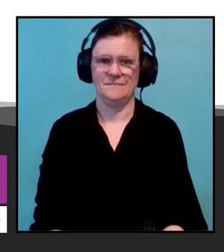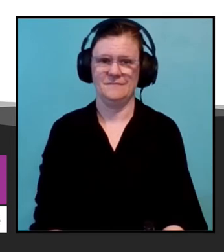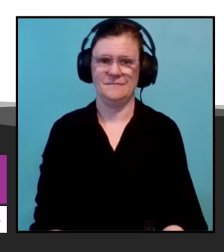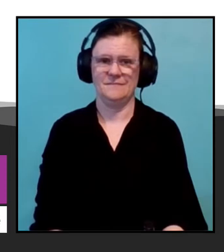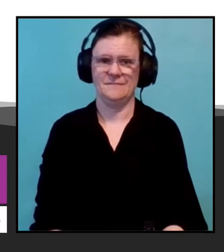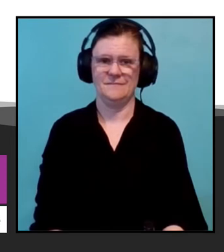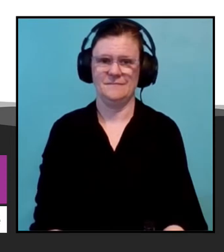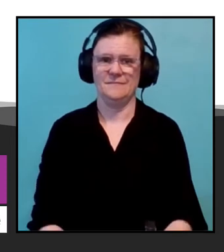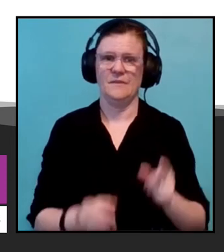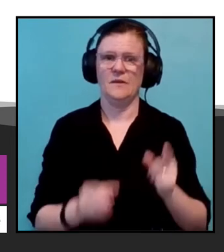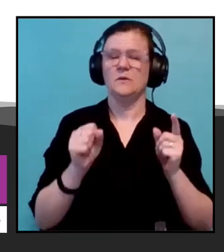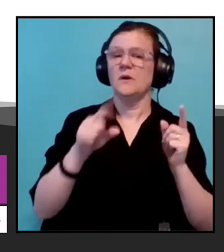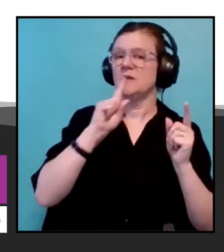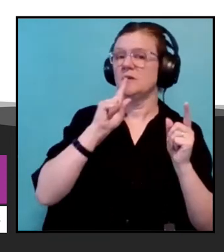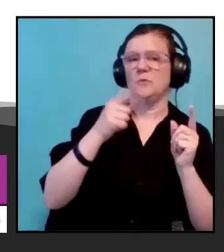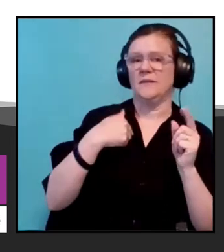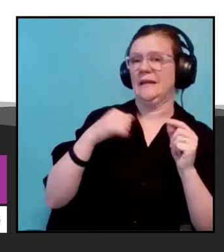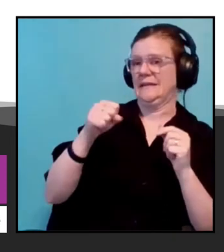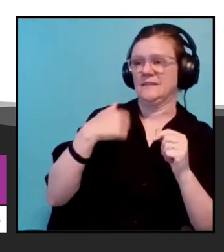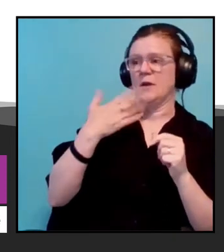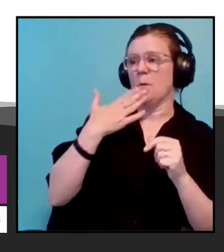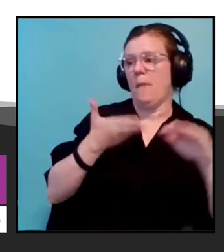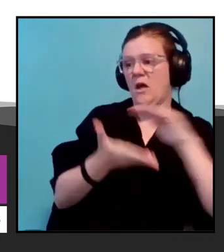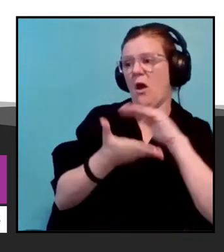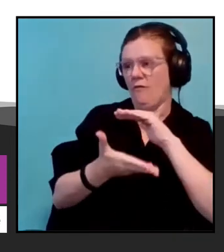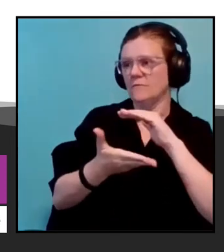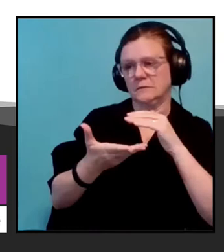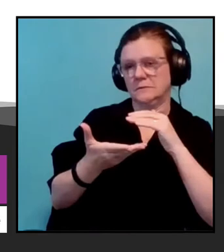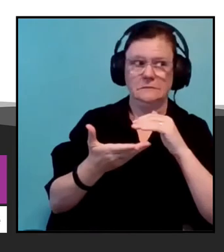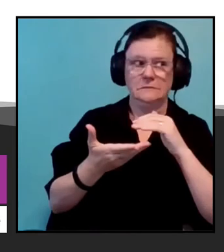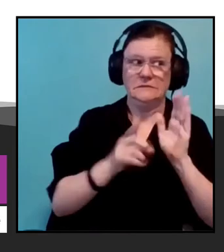you. Yes, the whole experience was greatly appreciated.